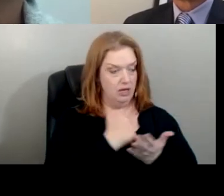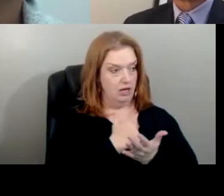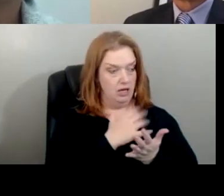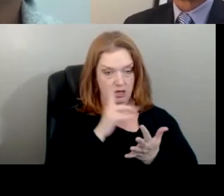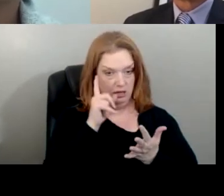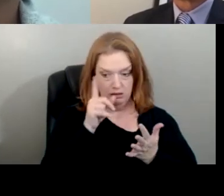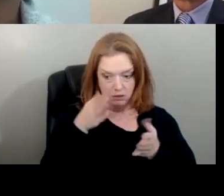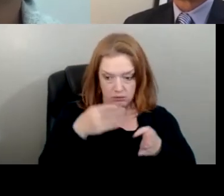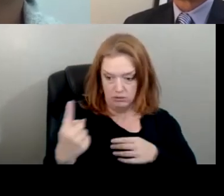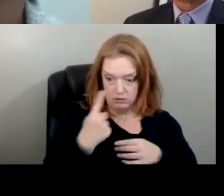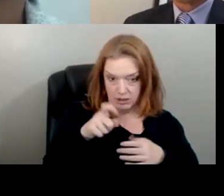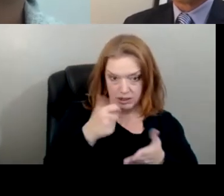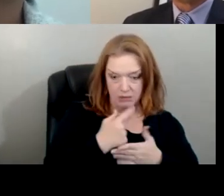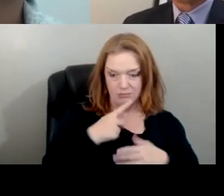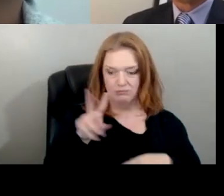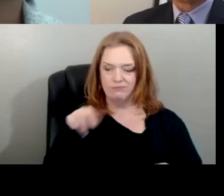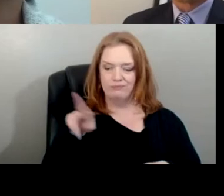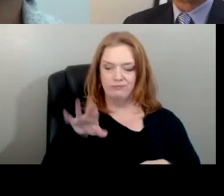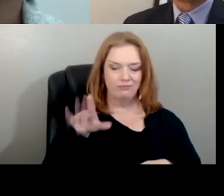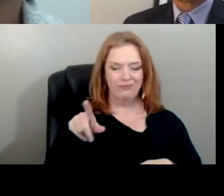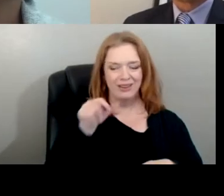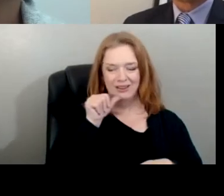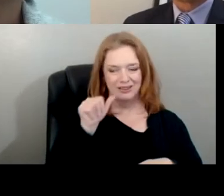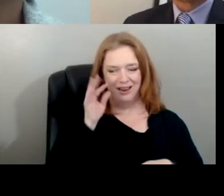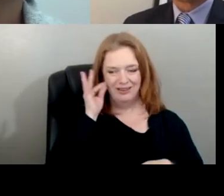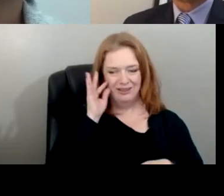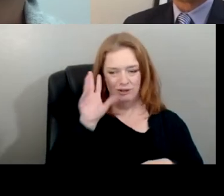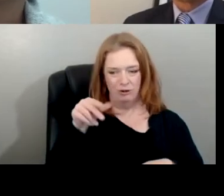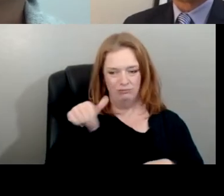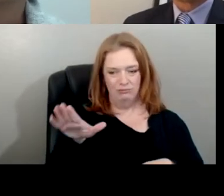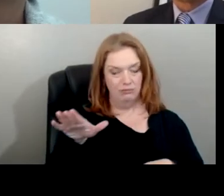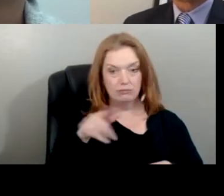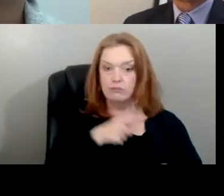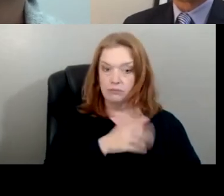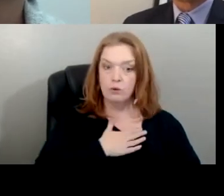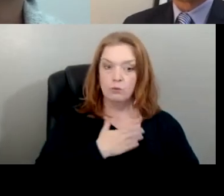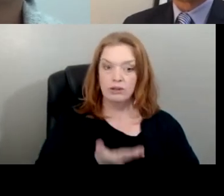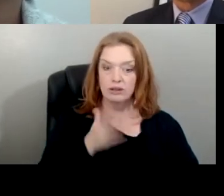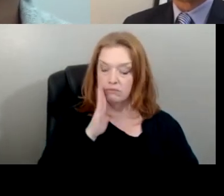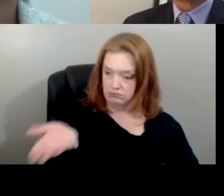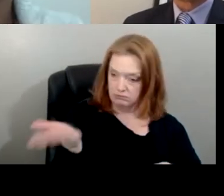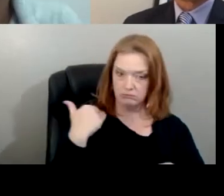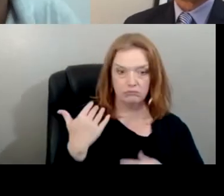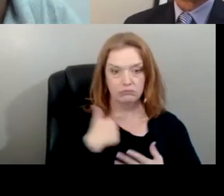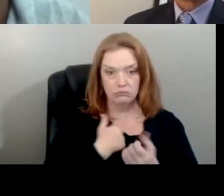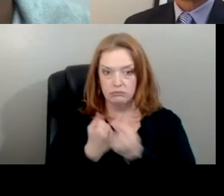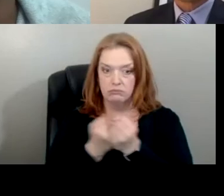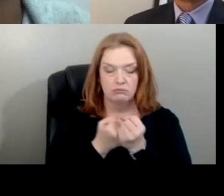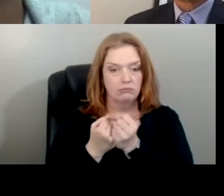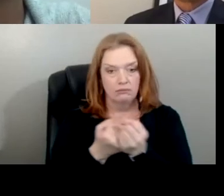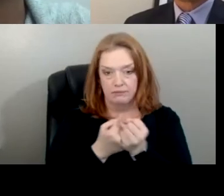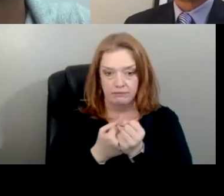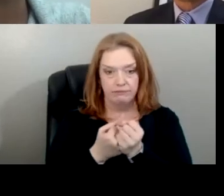tribal program or not, because that's building community, and that's our purpose as advocates and as